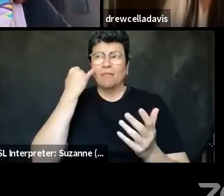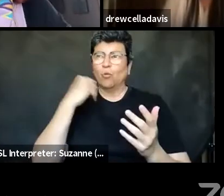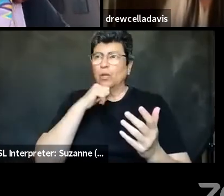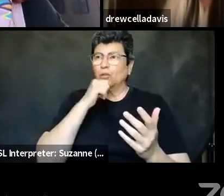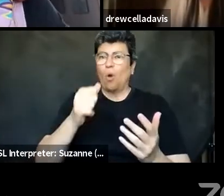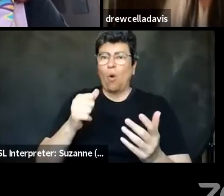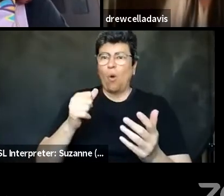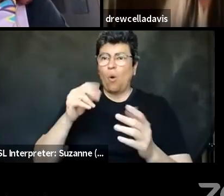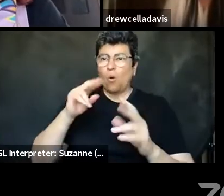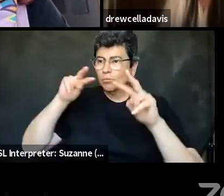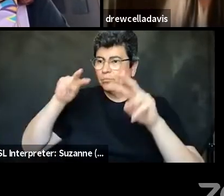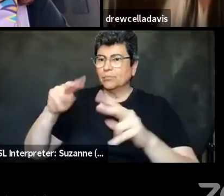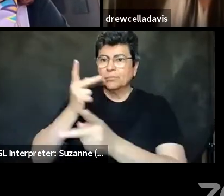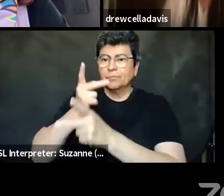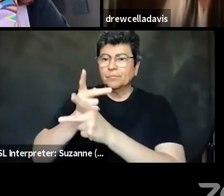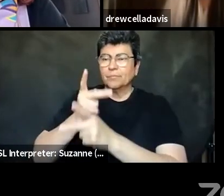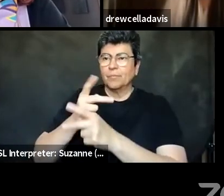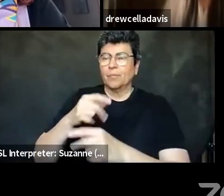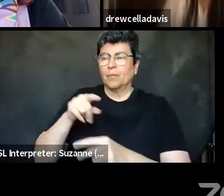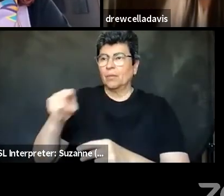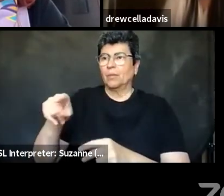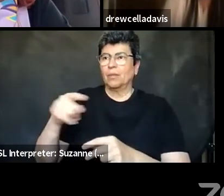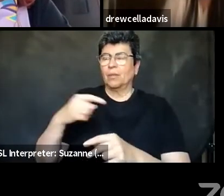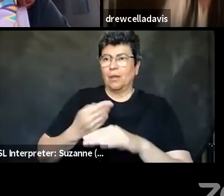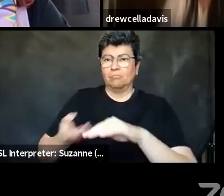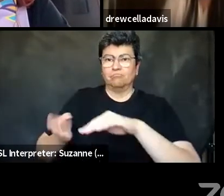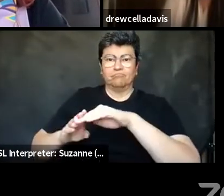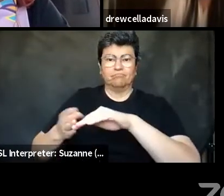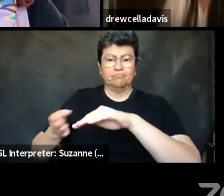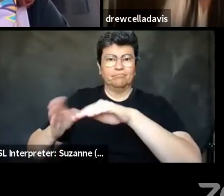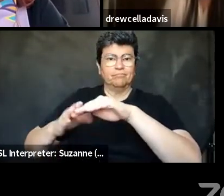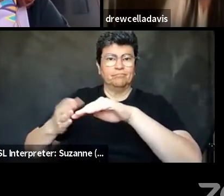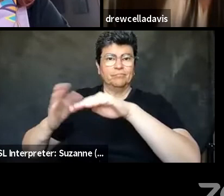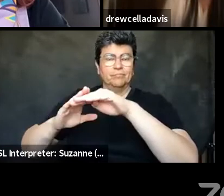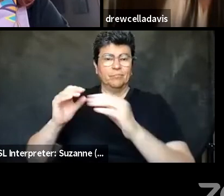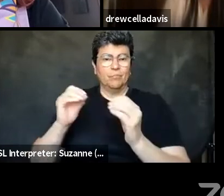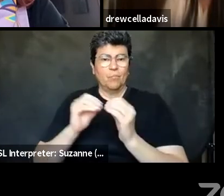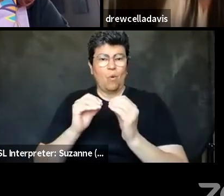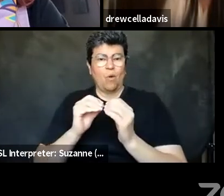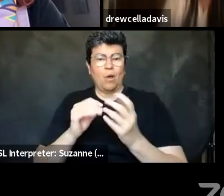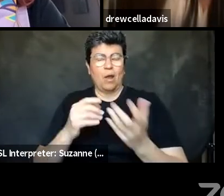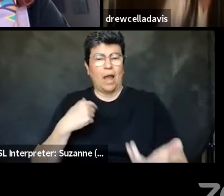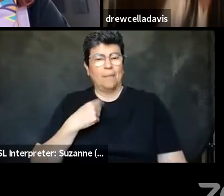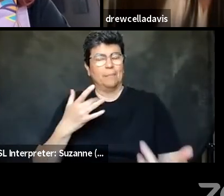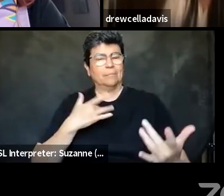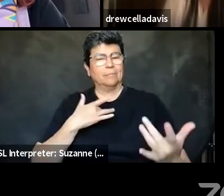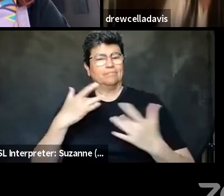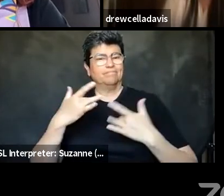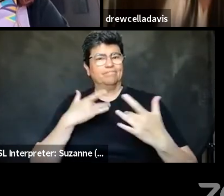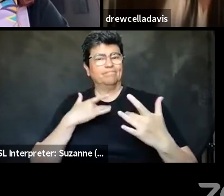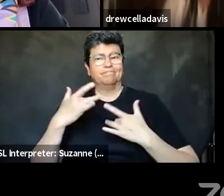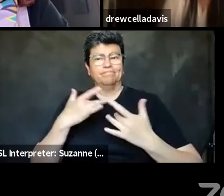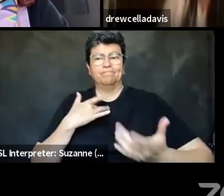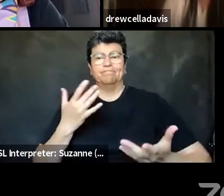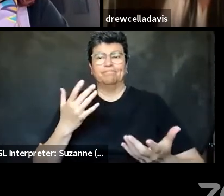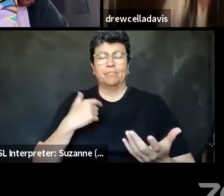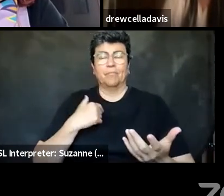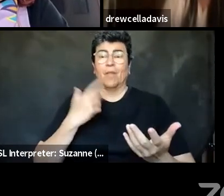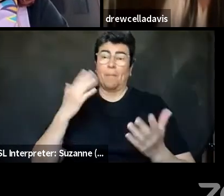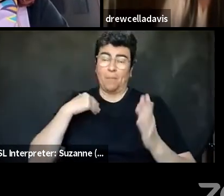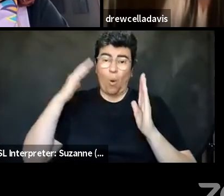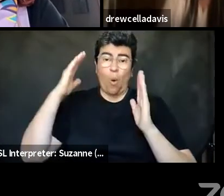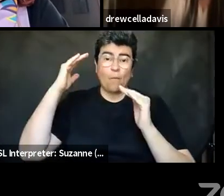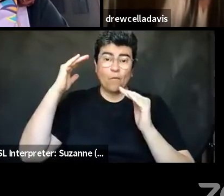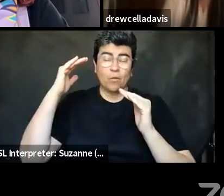And they're mounting, and I'm a little bit hopeful, but